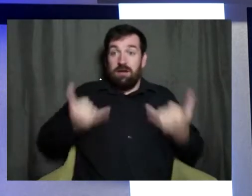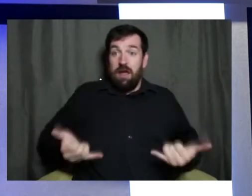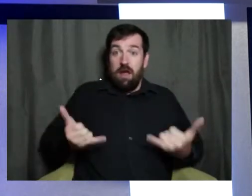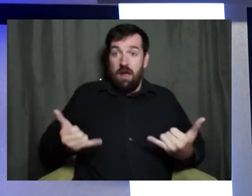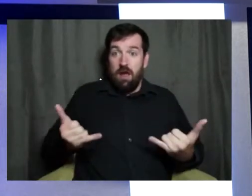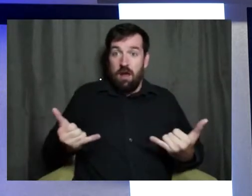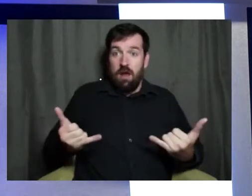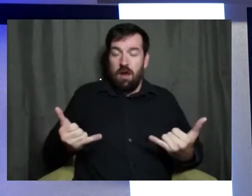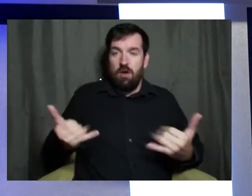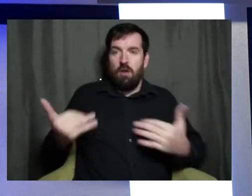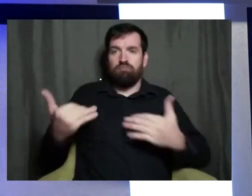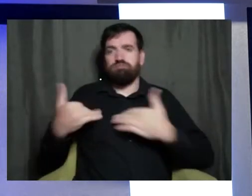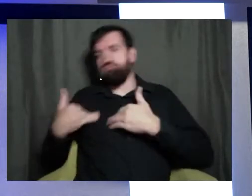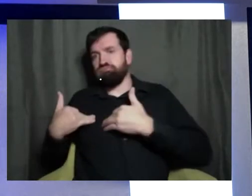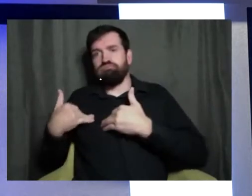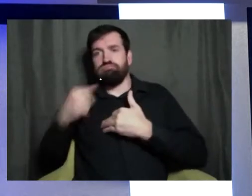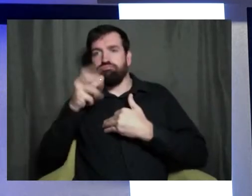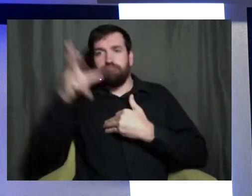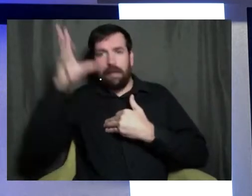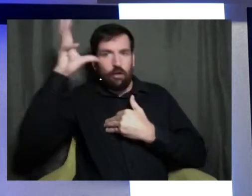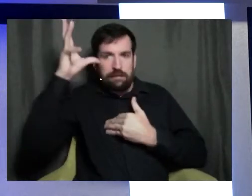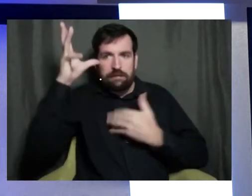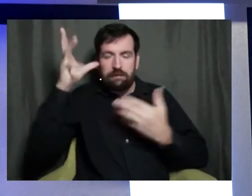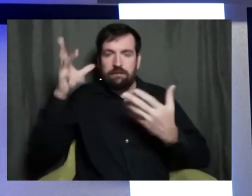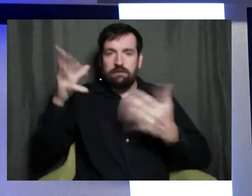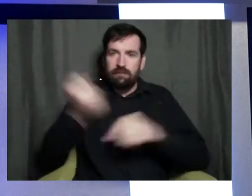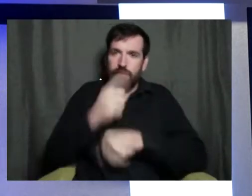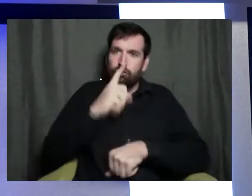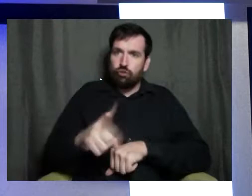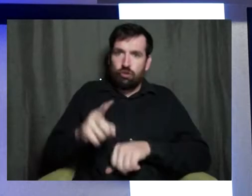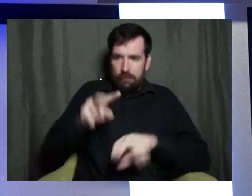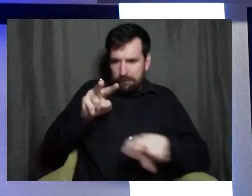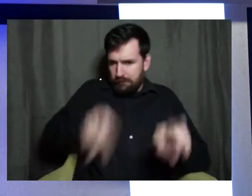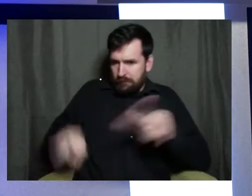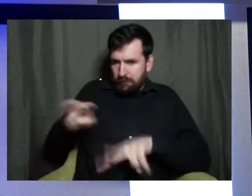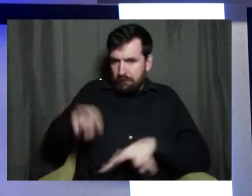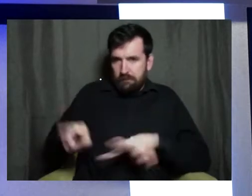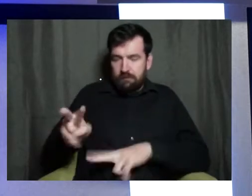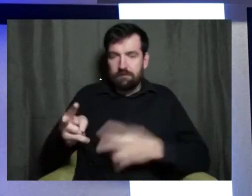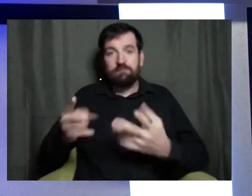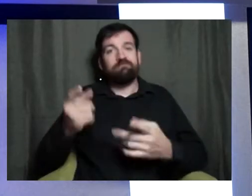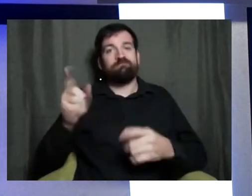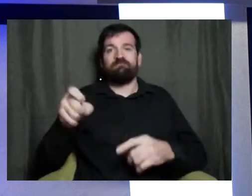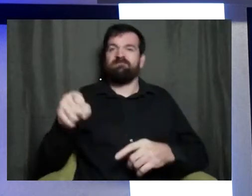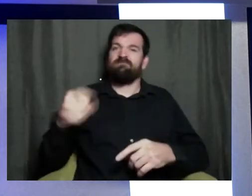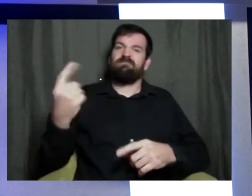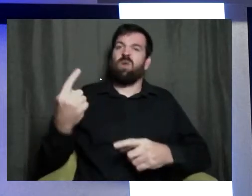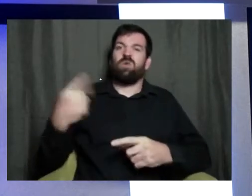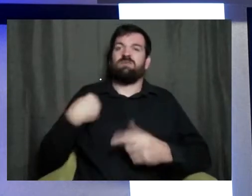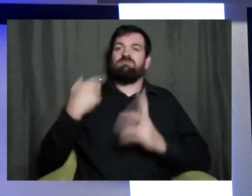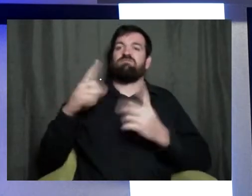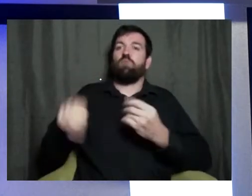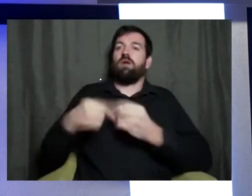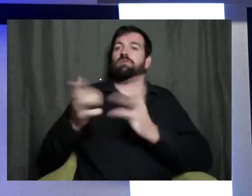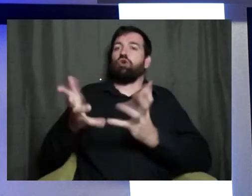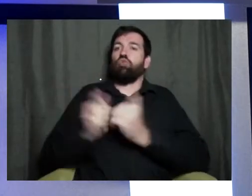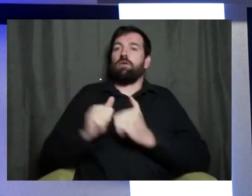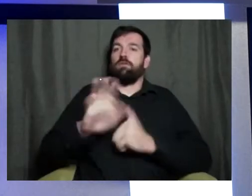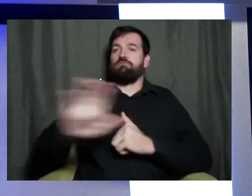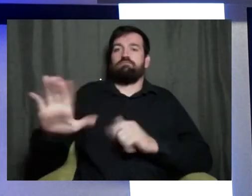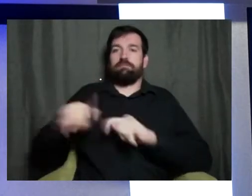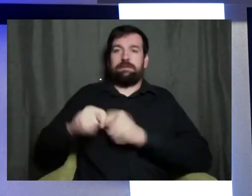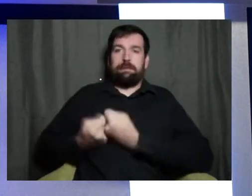parents and the family dynamic to make sure that they were keeping that eye on them. And it was always, and when I would talk to your team, I think it was